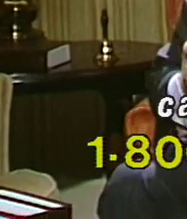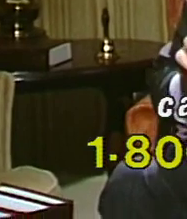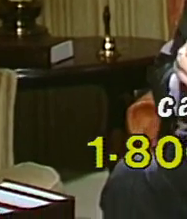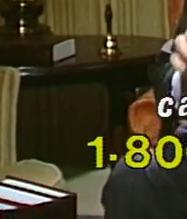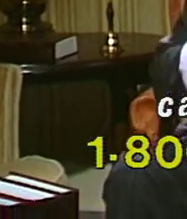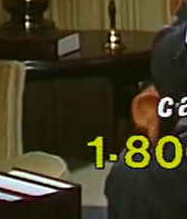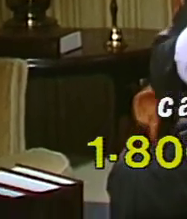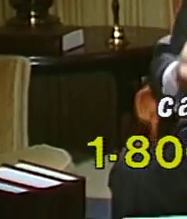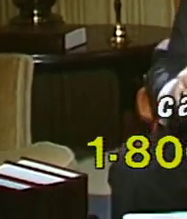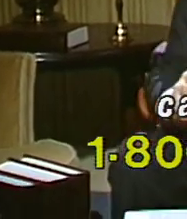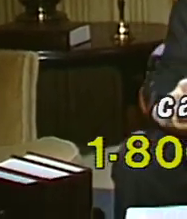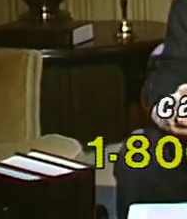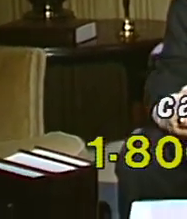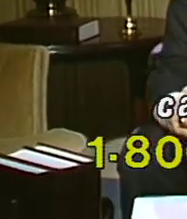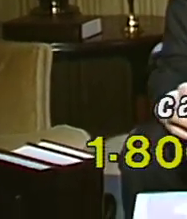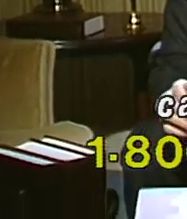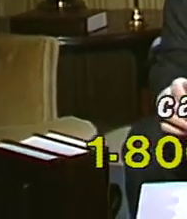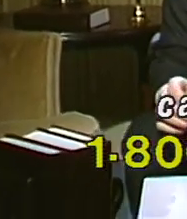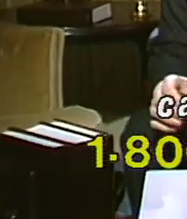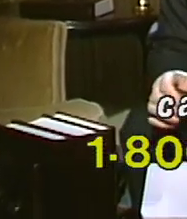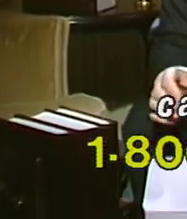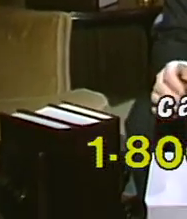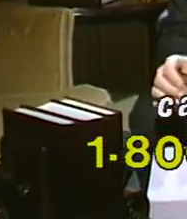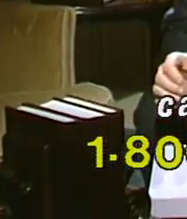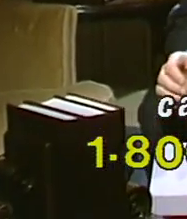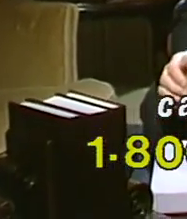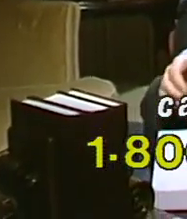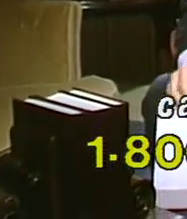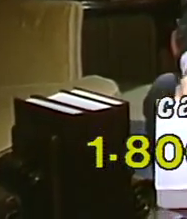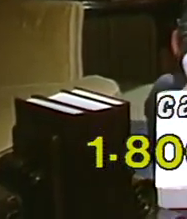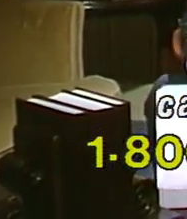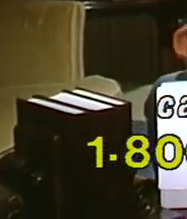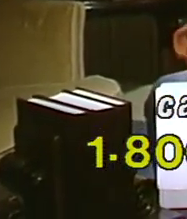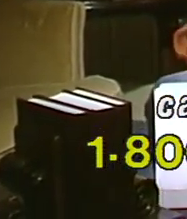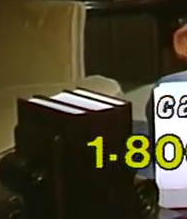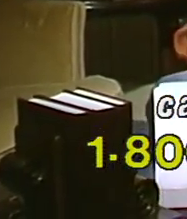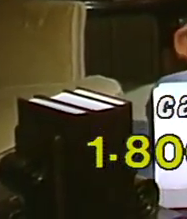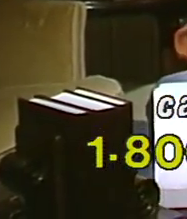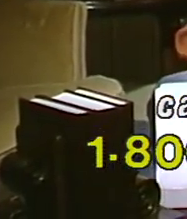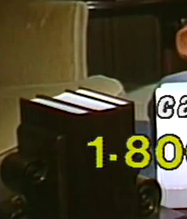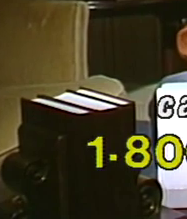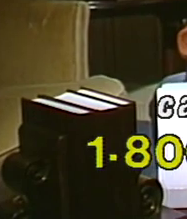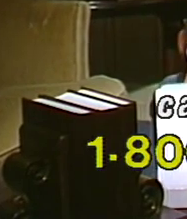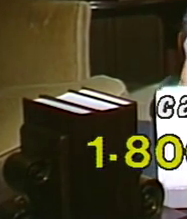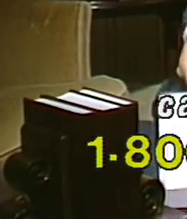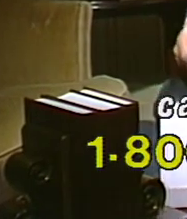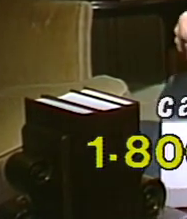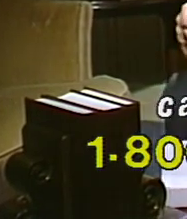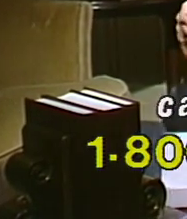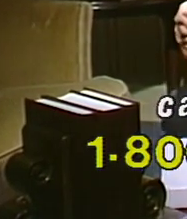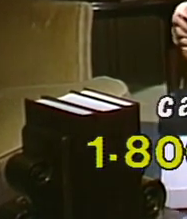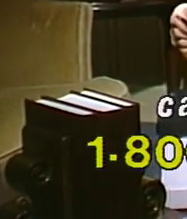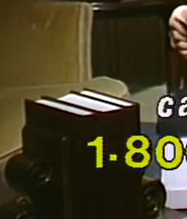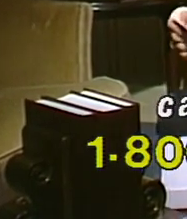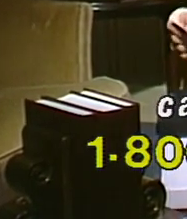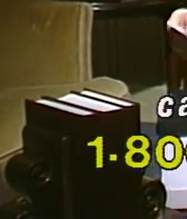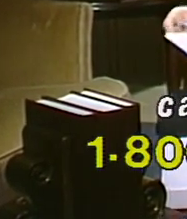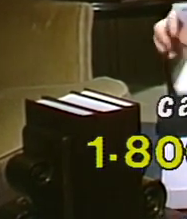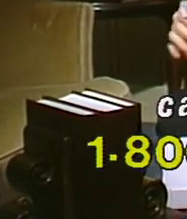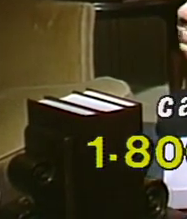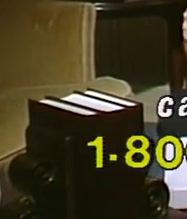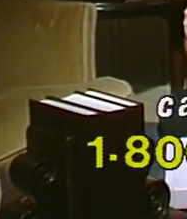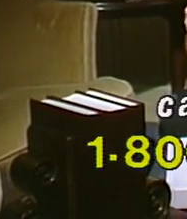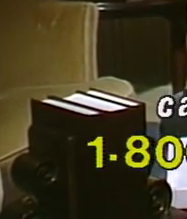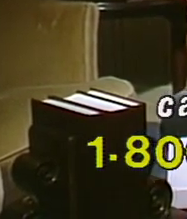they'll know you're a faith partner. Article number 3 you'll receive in the next several days at your door is a newsletter, a